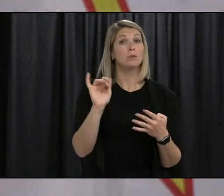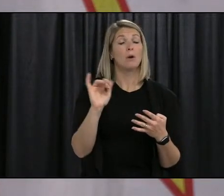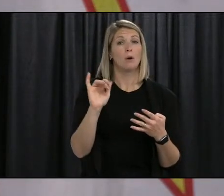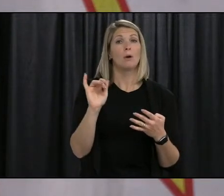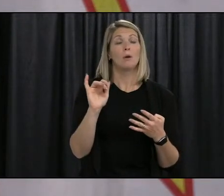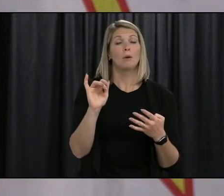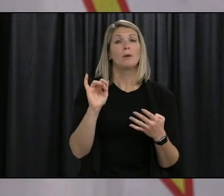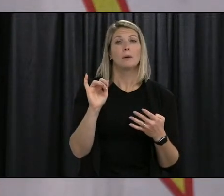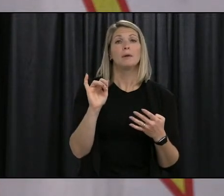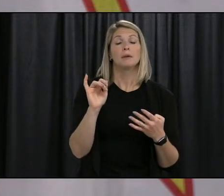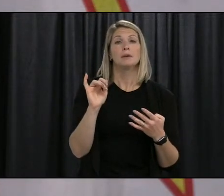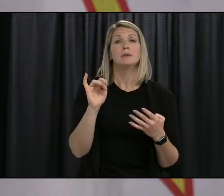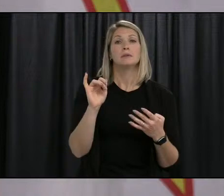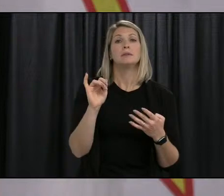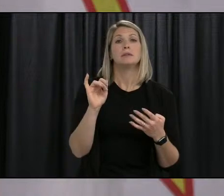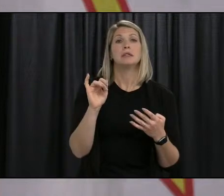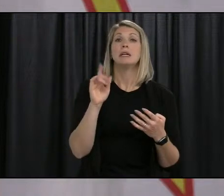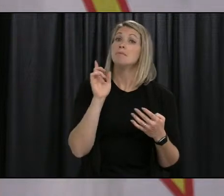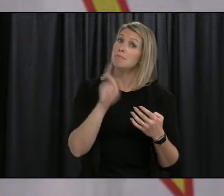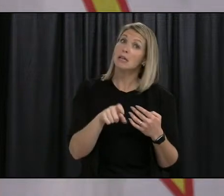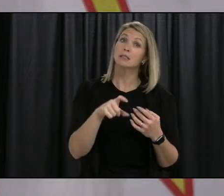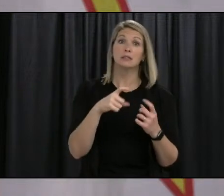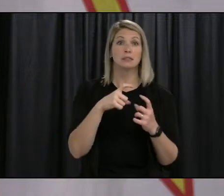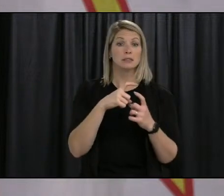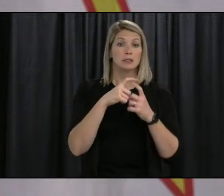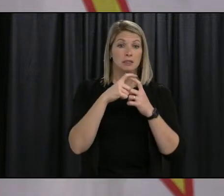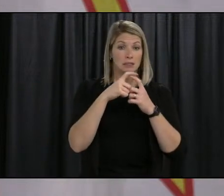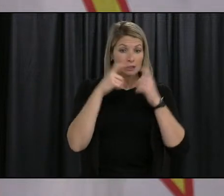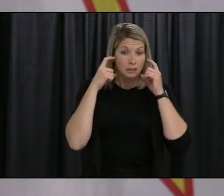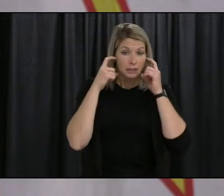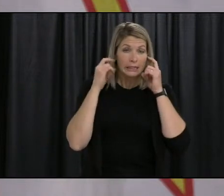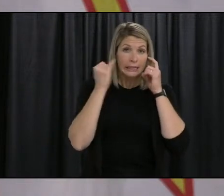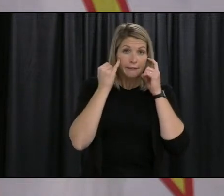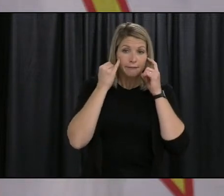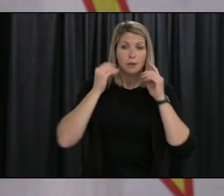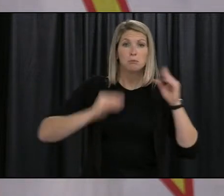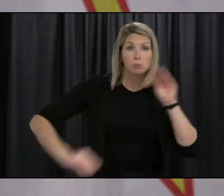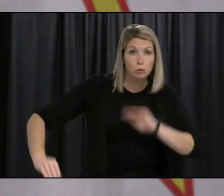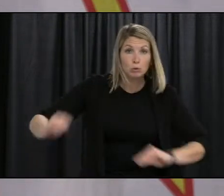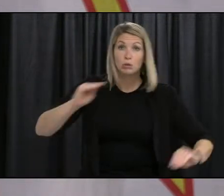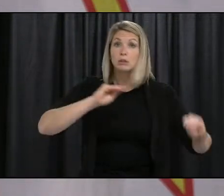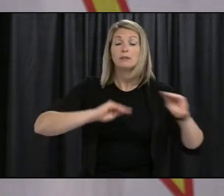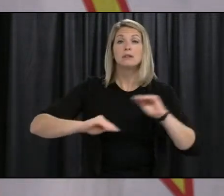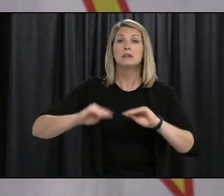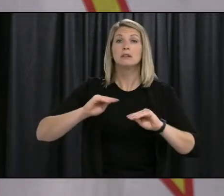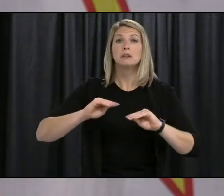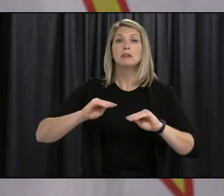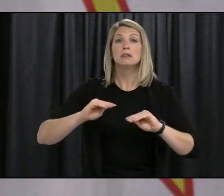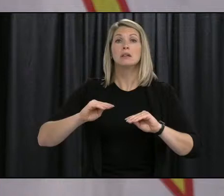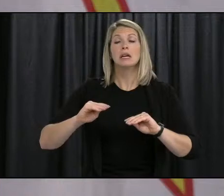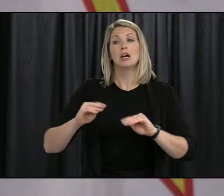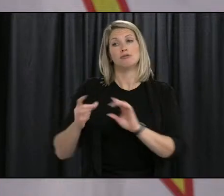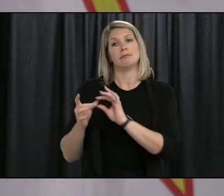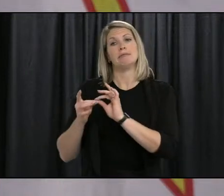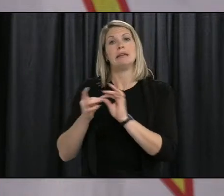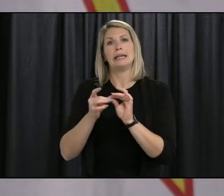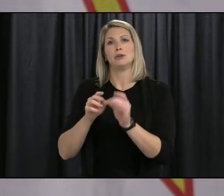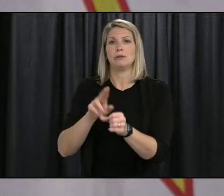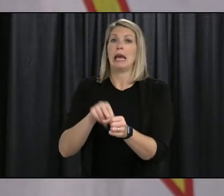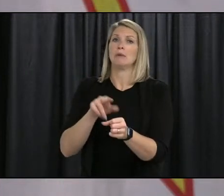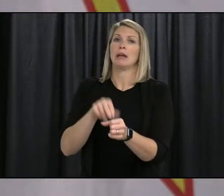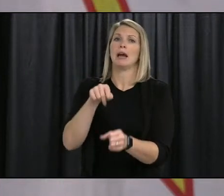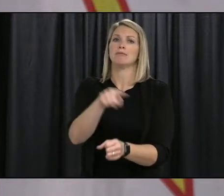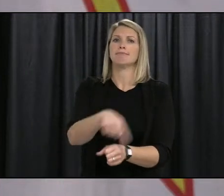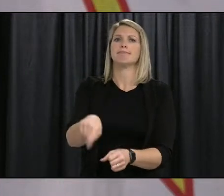remember that you need to wear masks when you're up and moving about. And with regard to downtown, obviously, we expect that